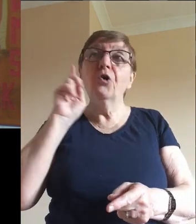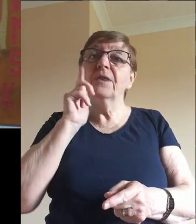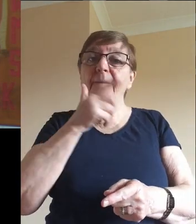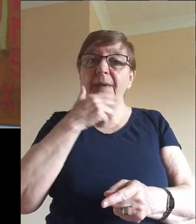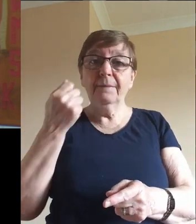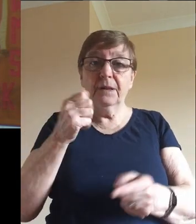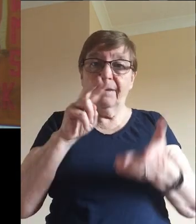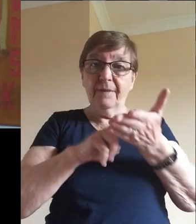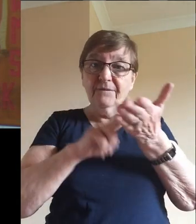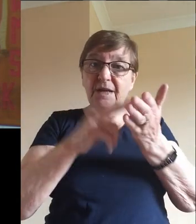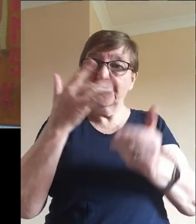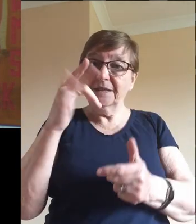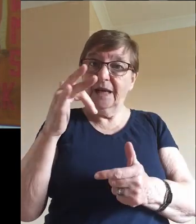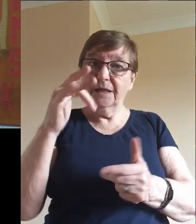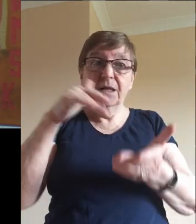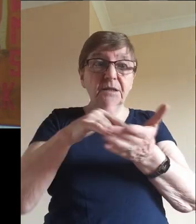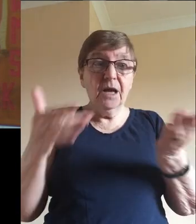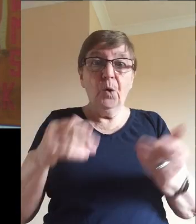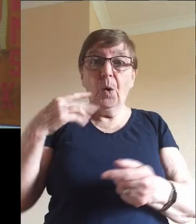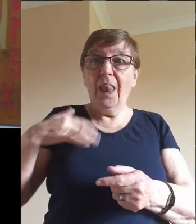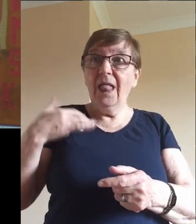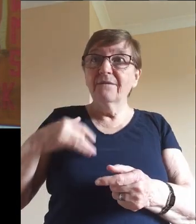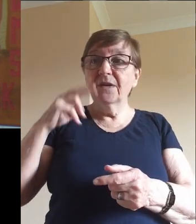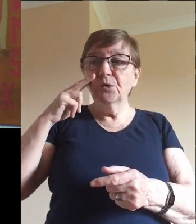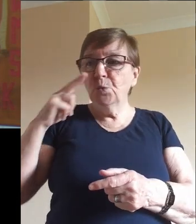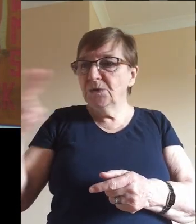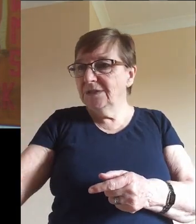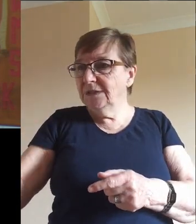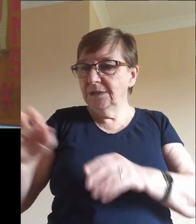10, now lives to see his offspring.